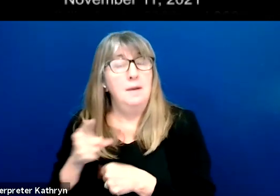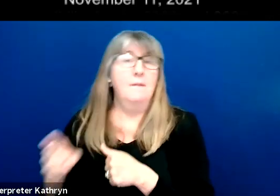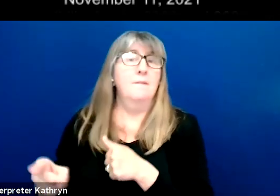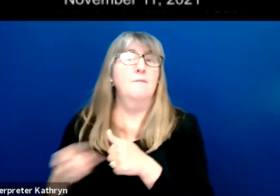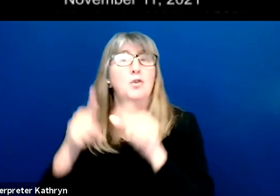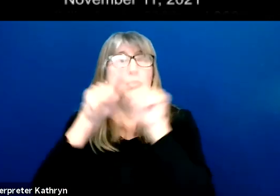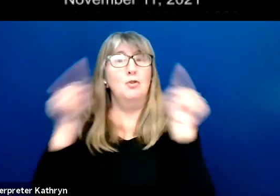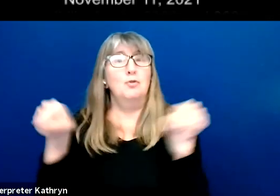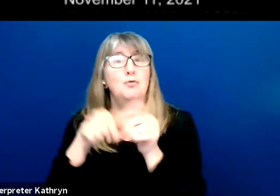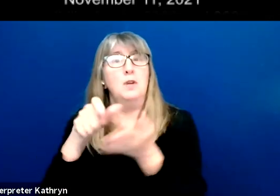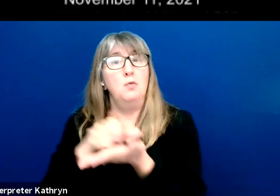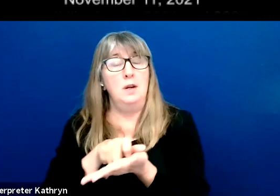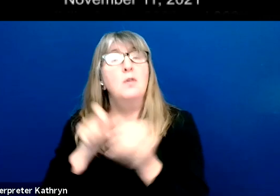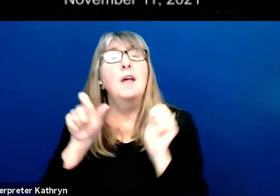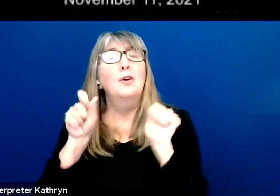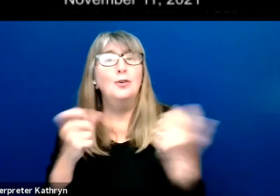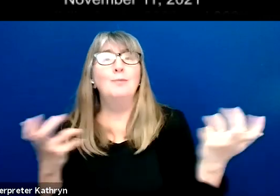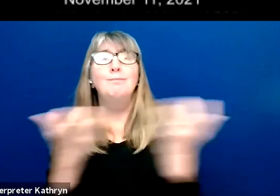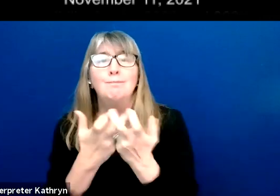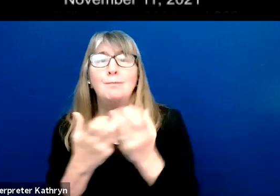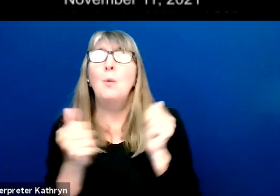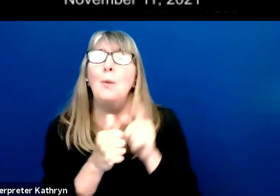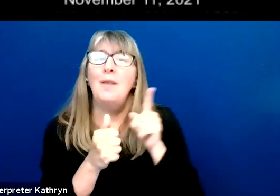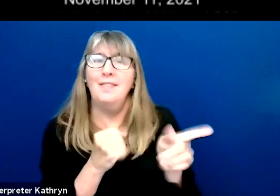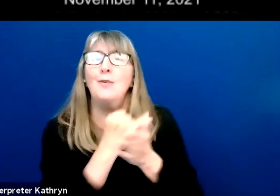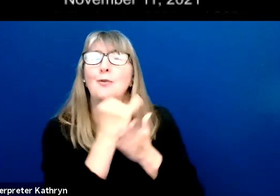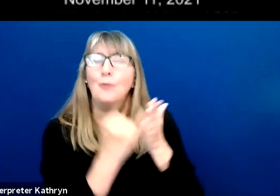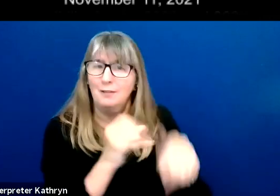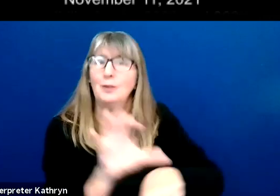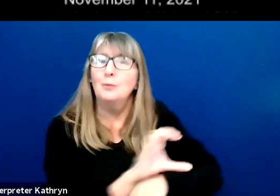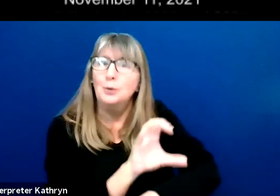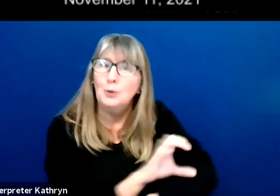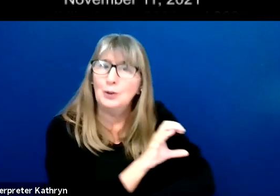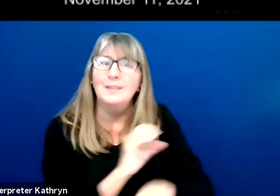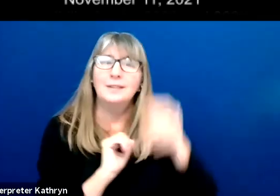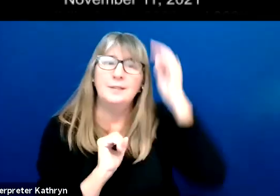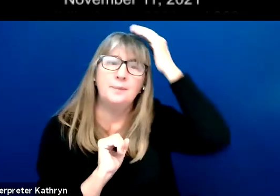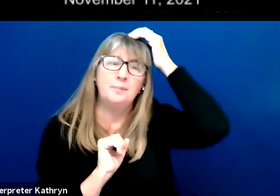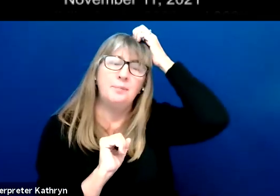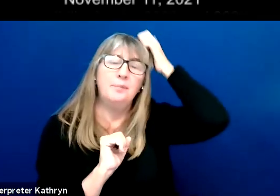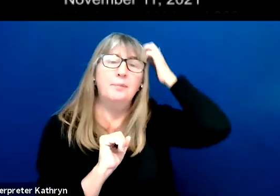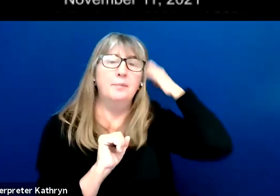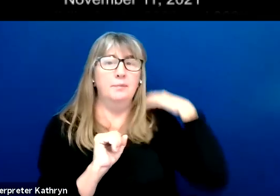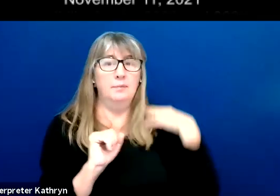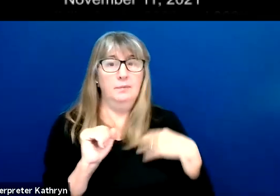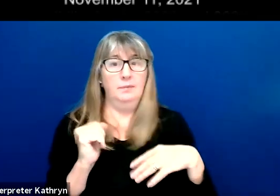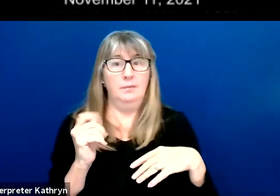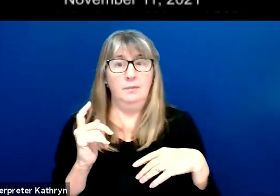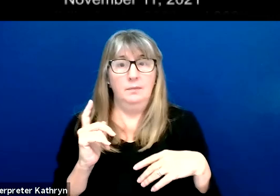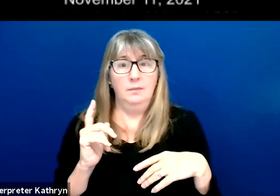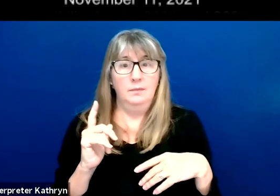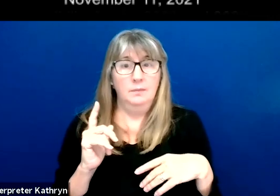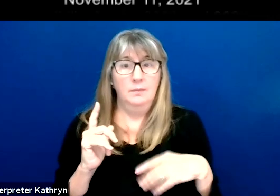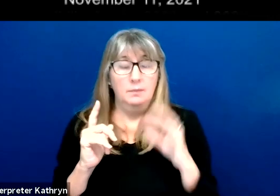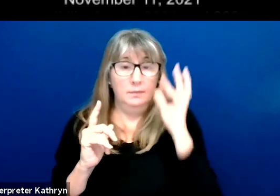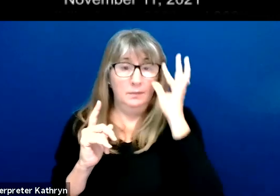screen reader that could deal with this graphical environment. I'm going to take a quick minute just in case screen readers need an